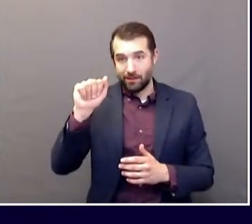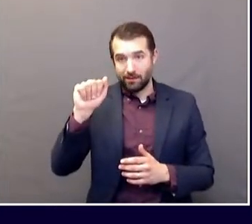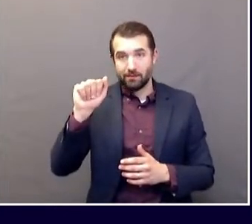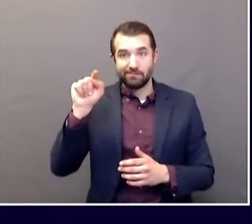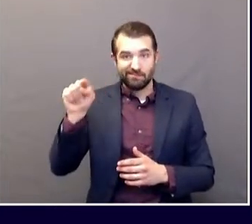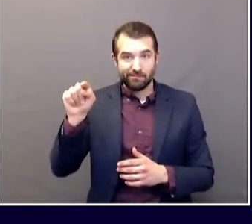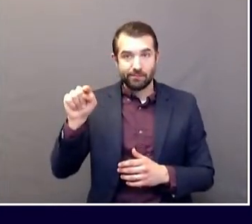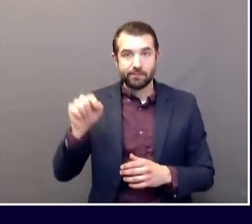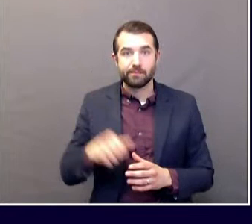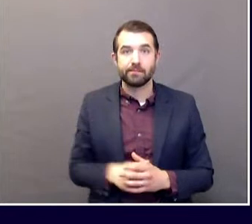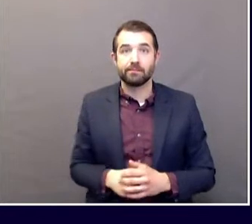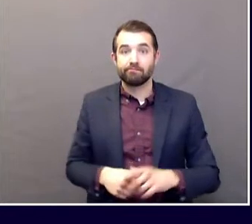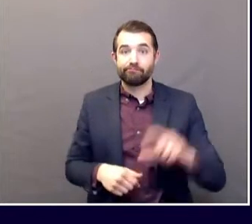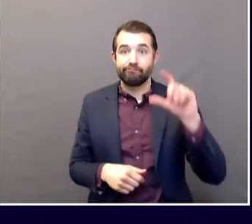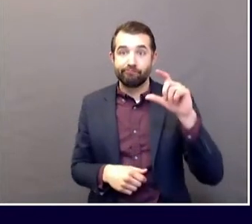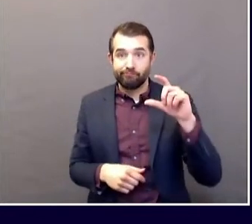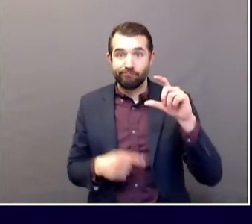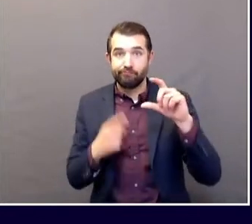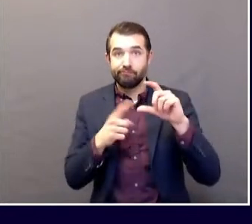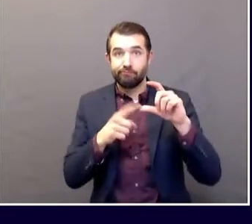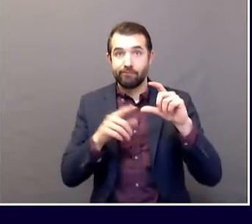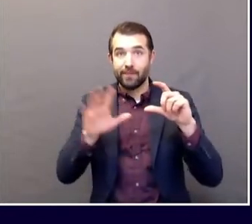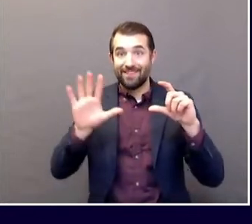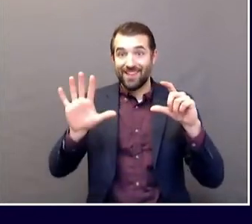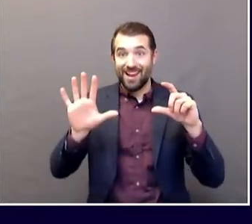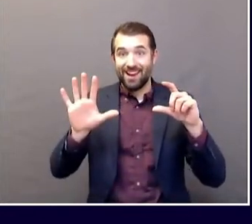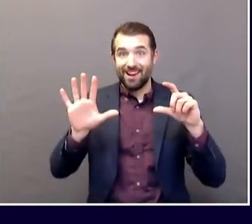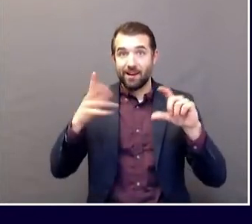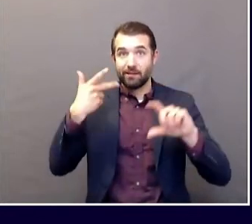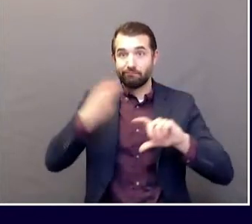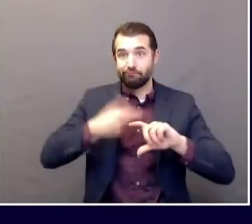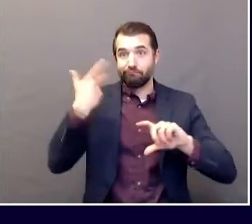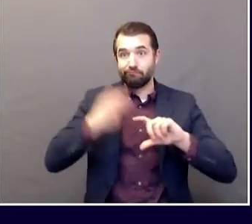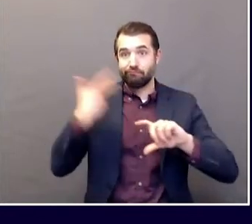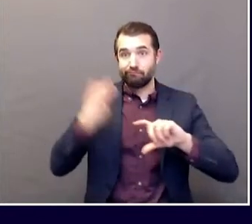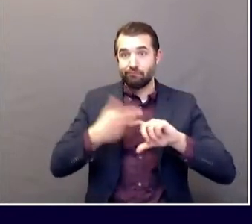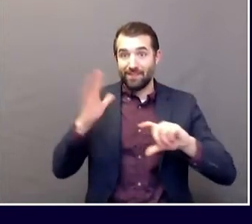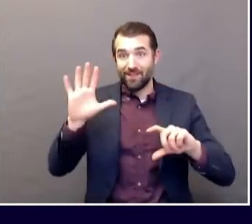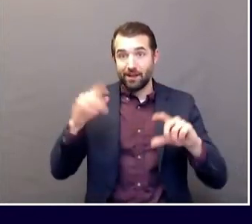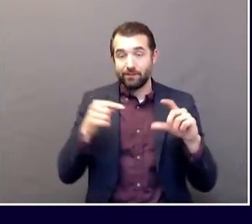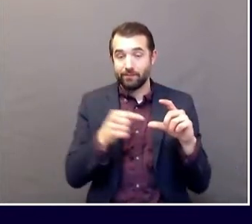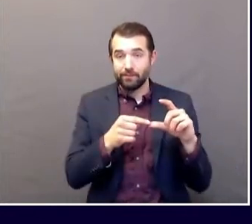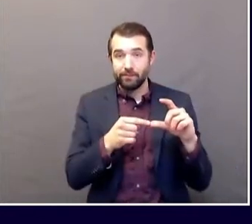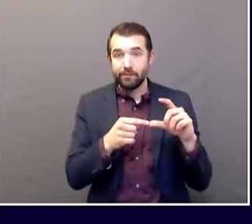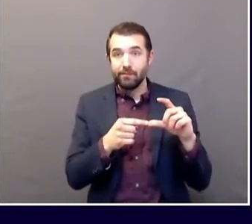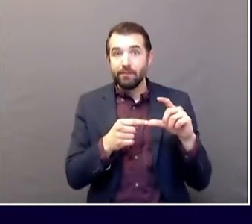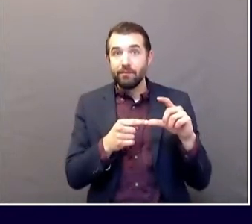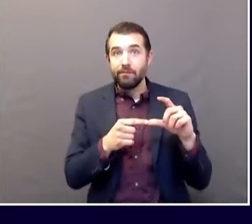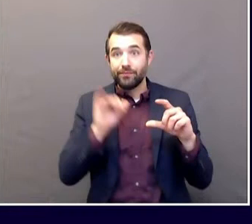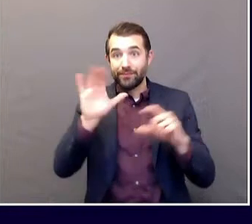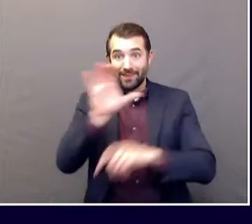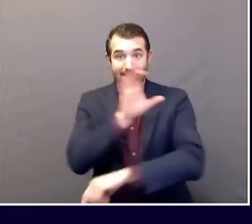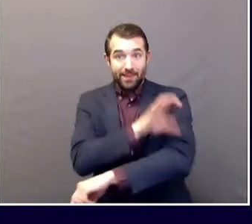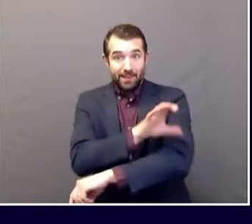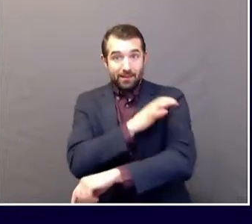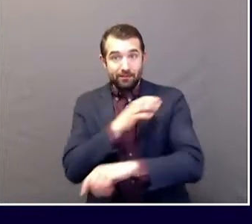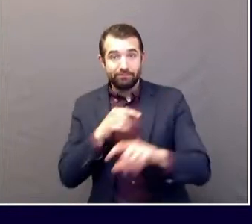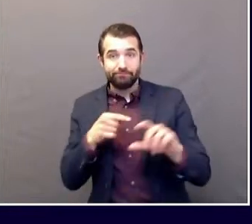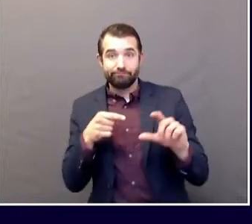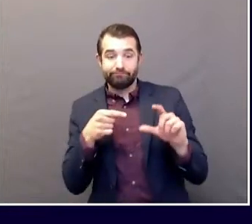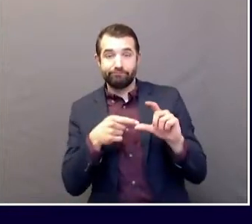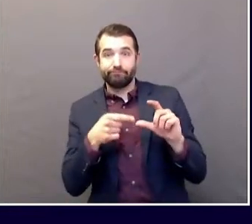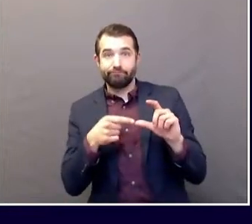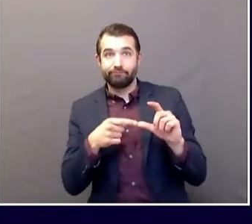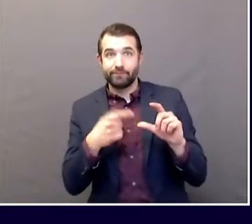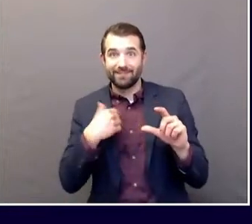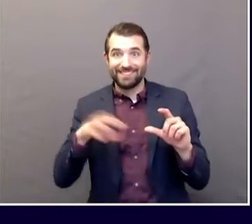you've got 6 people scheduled, are you going to tell that 6th person, sorry, we're not going to vaccinate you because doing